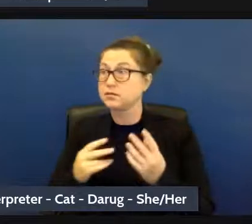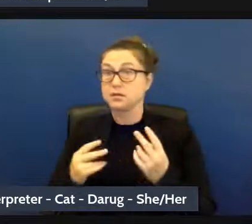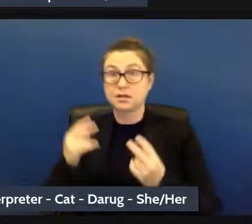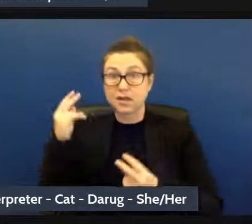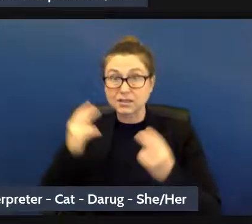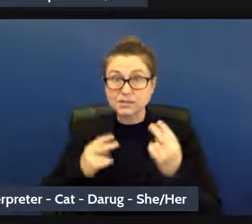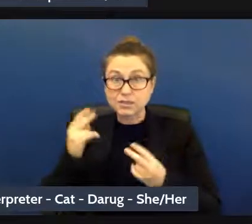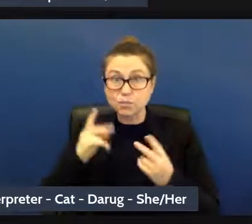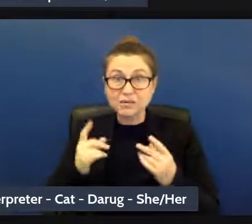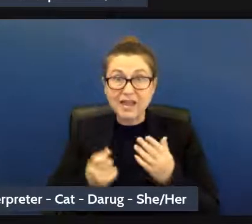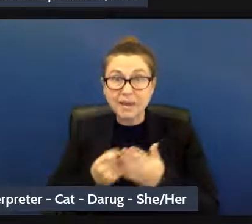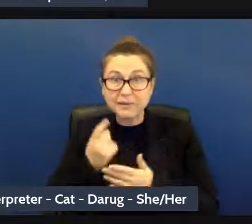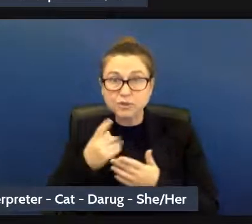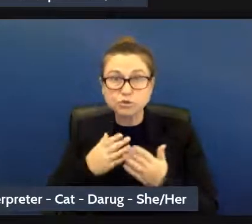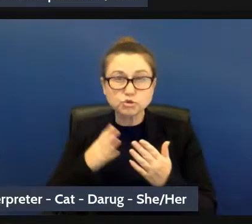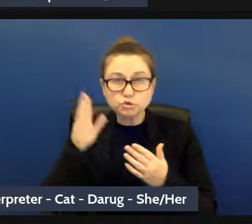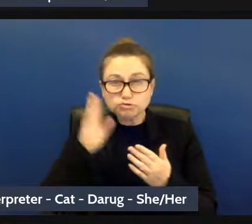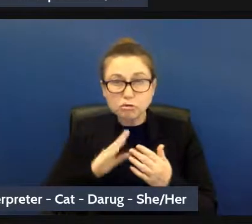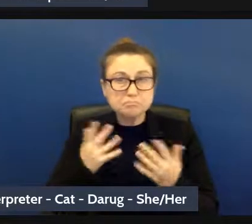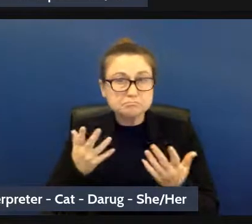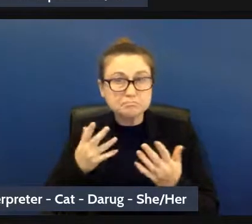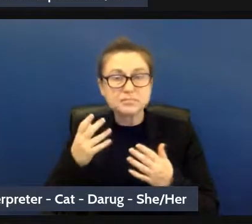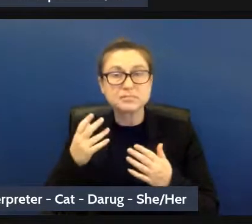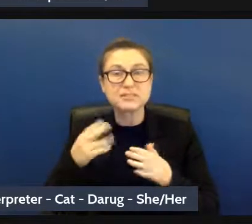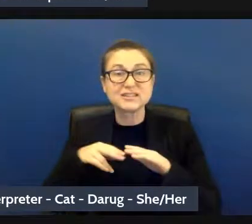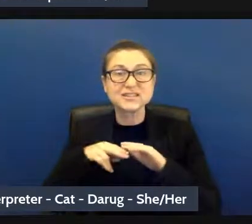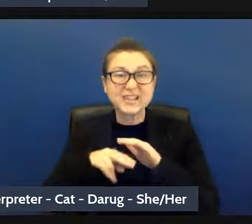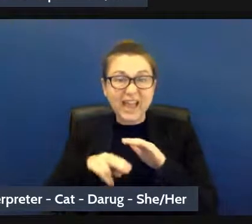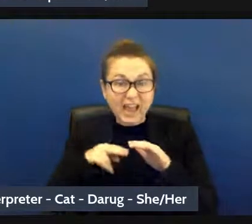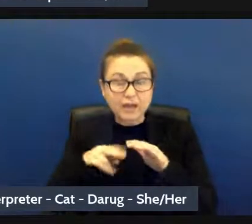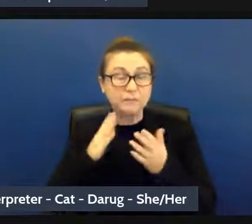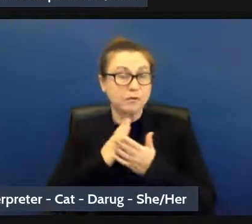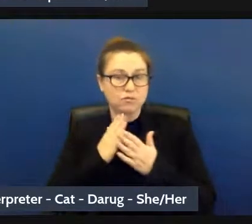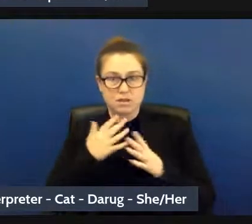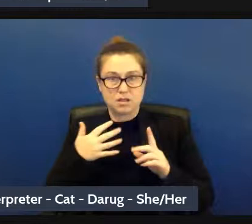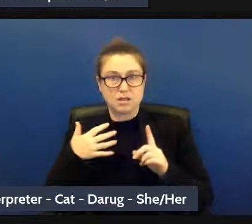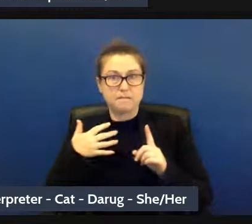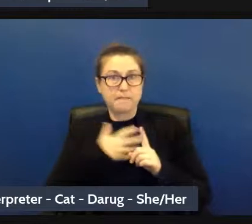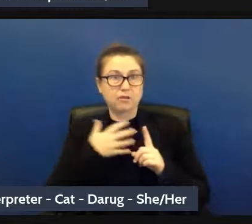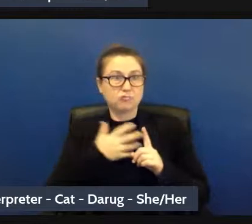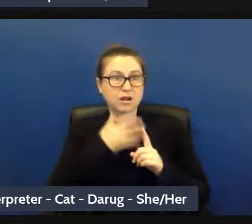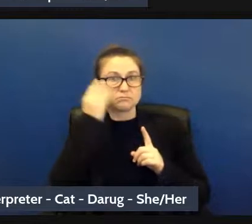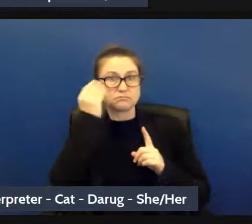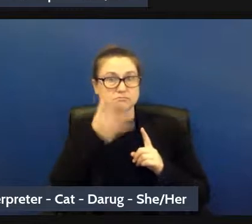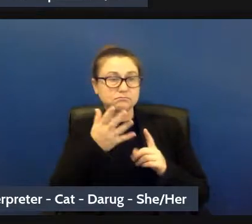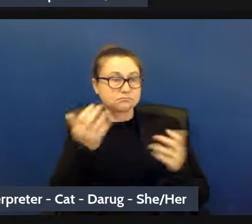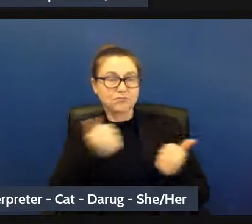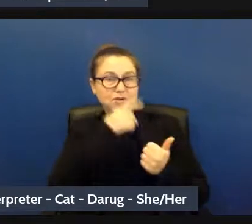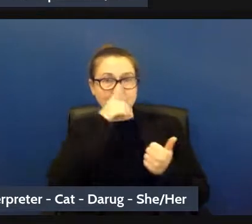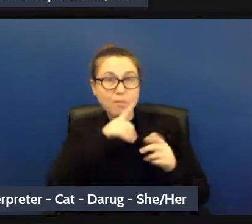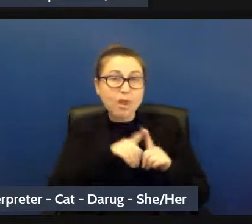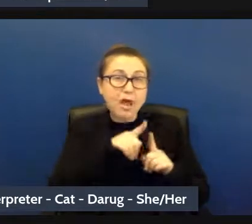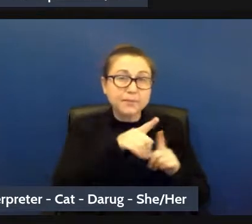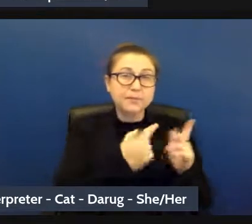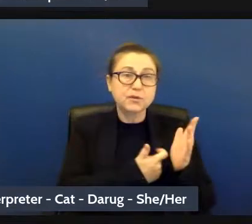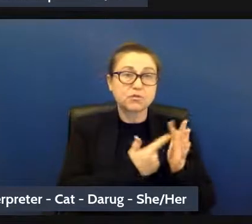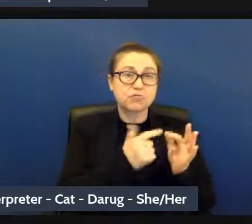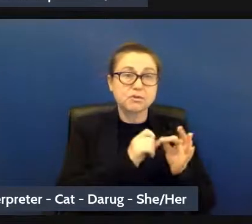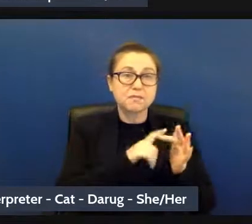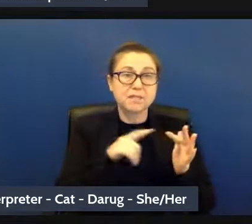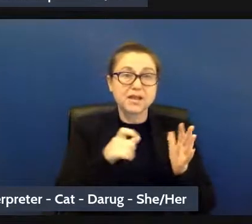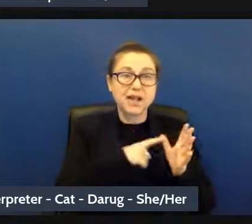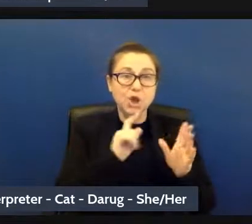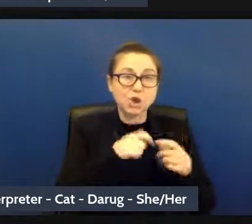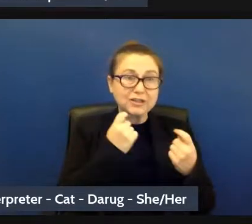what's happening with the stroke and scanned. Behind the scenes, there's lots of people like the teams Rebecca are working with who are